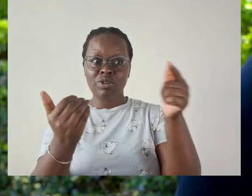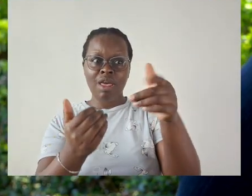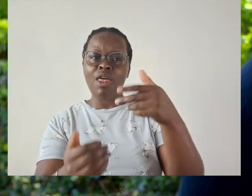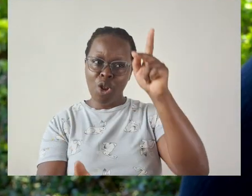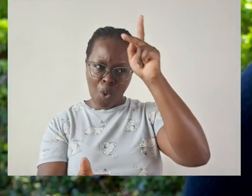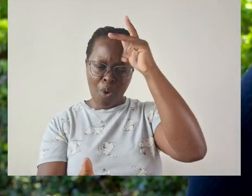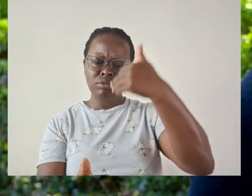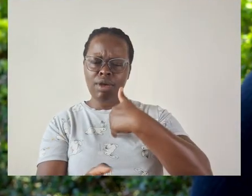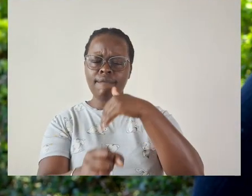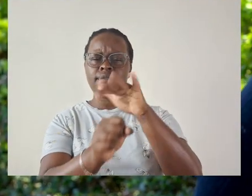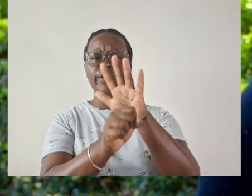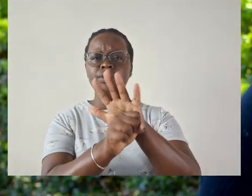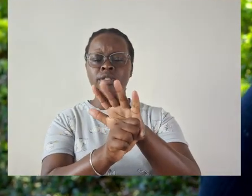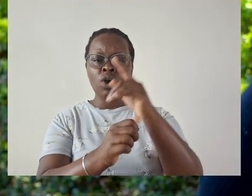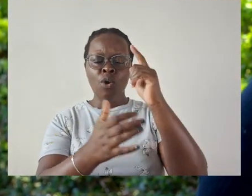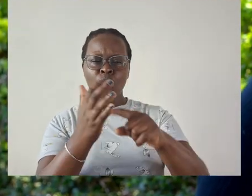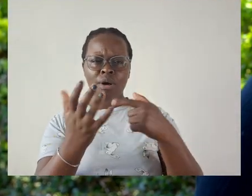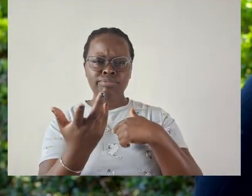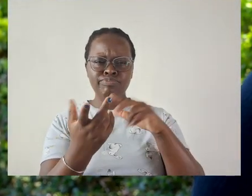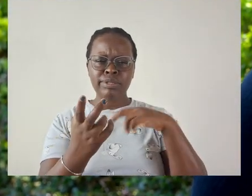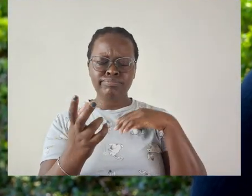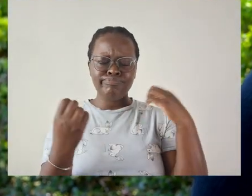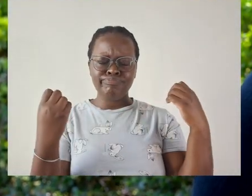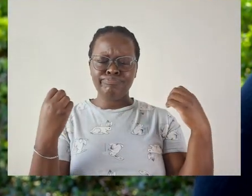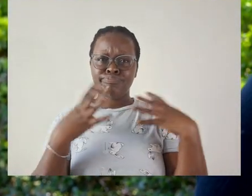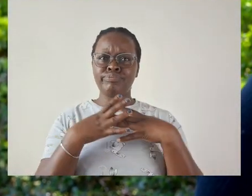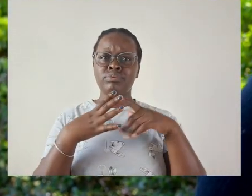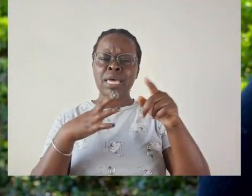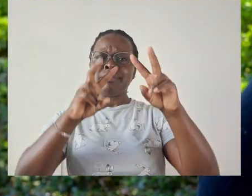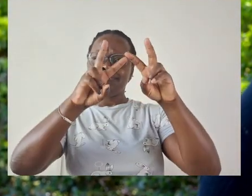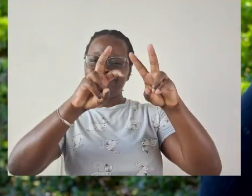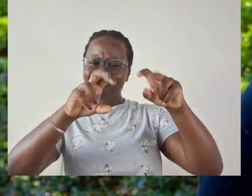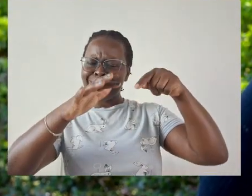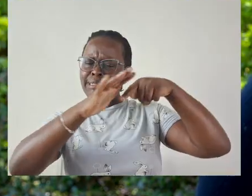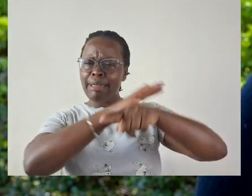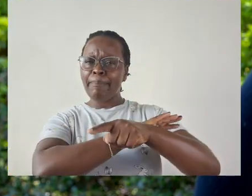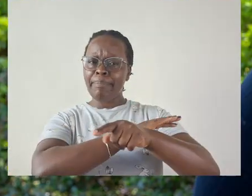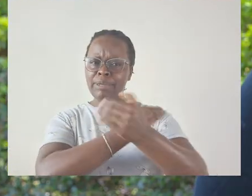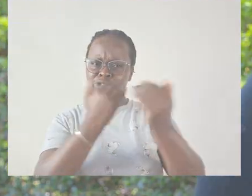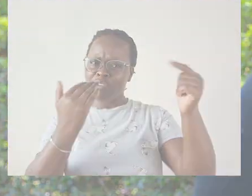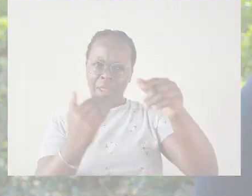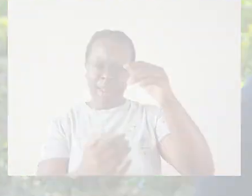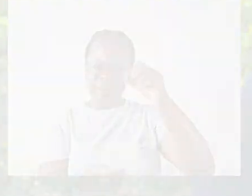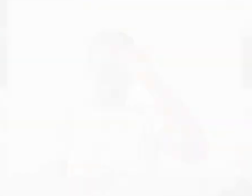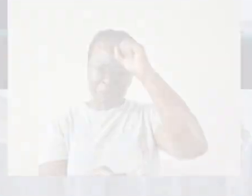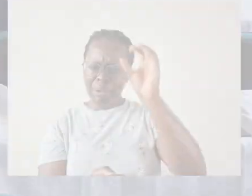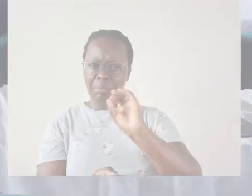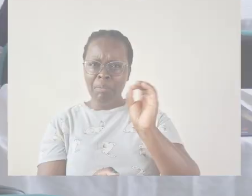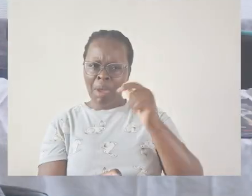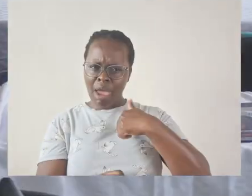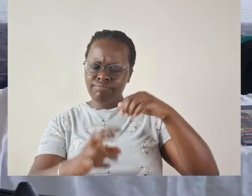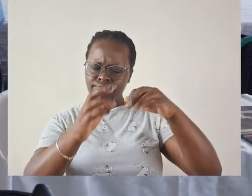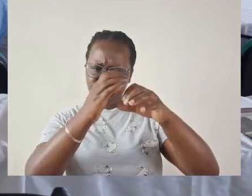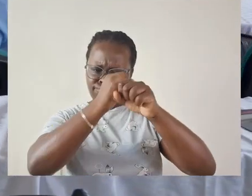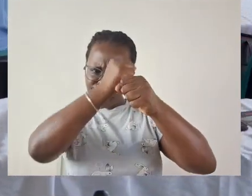have. What stood out even more was the kind of research they have done. They have put in a lot of